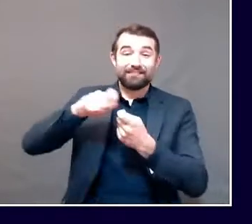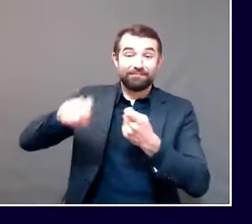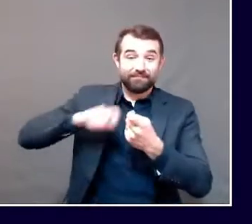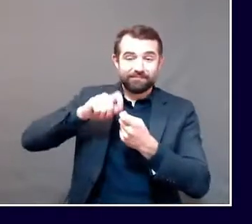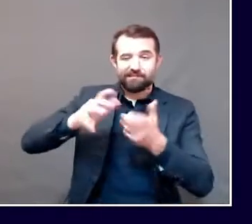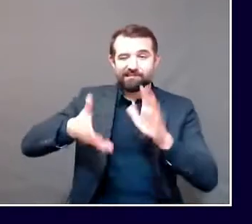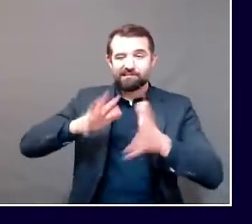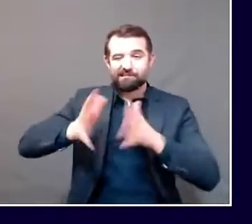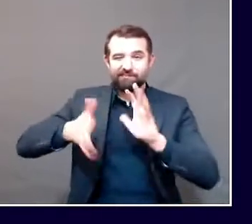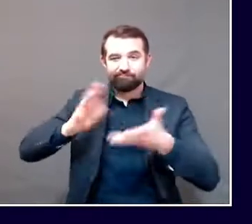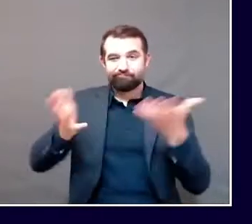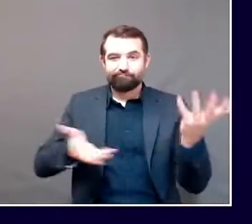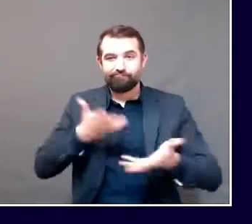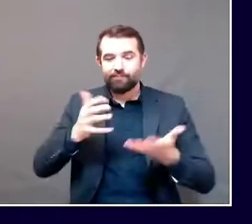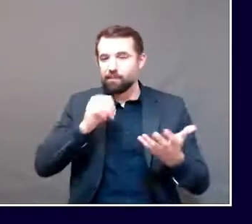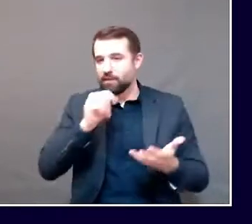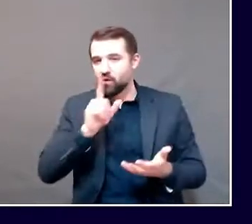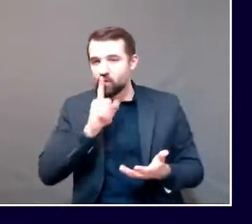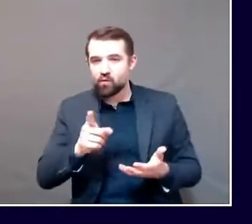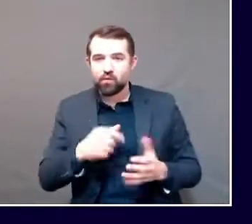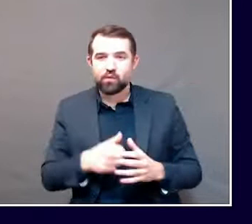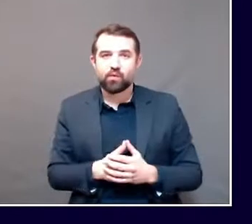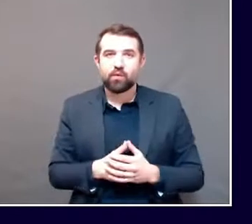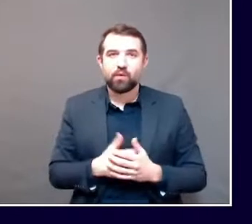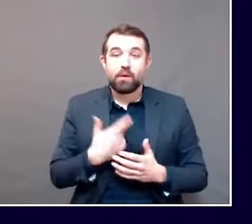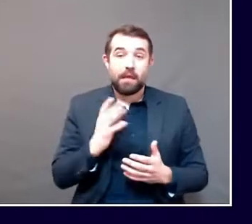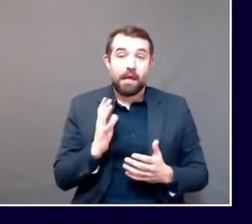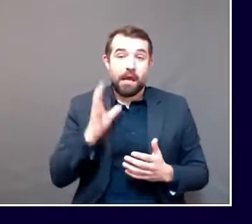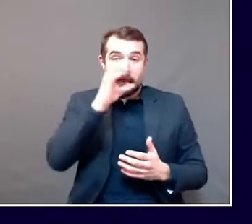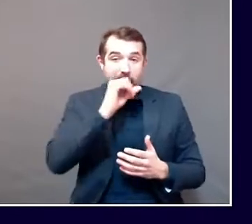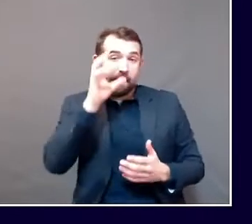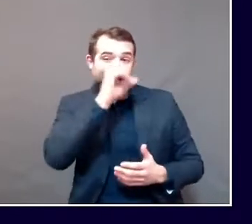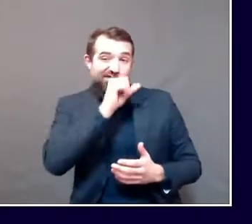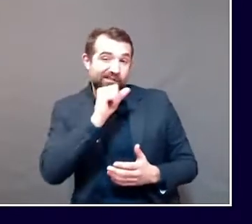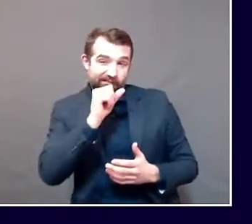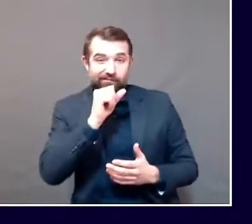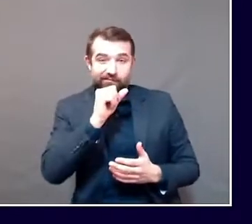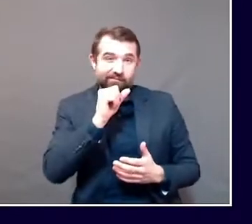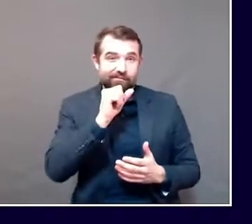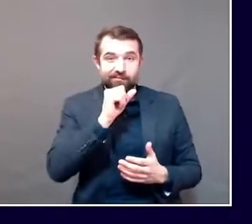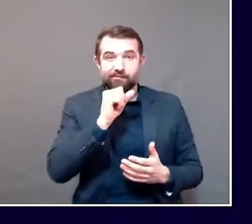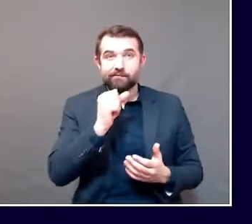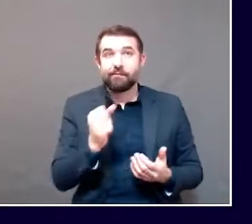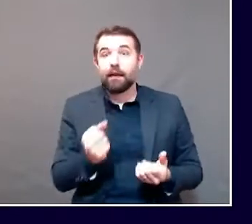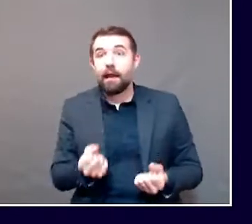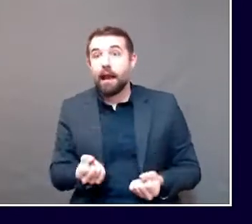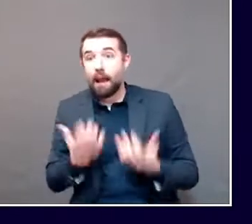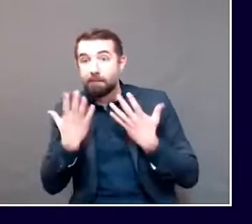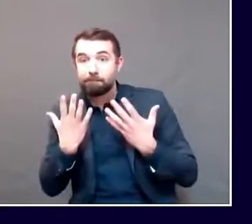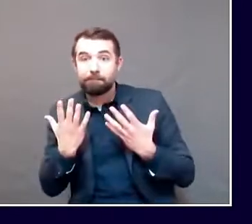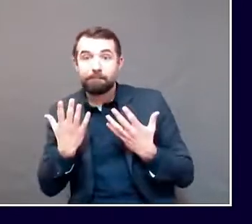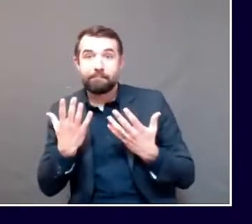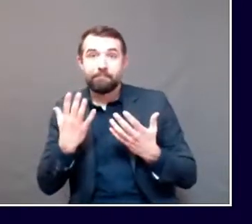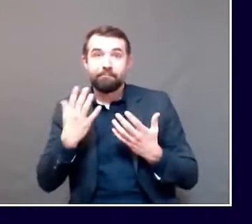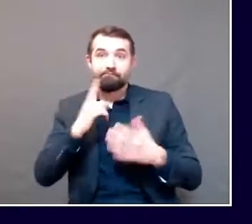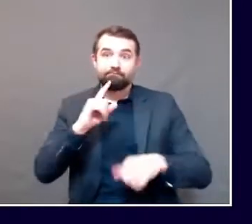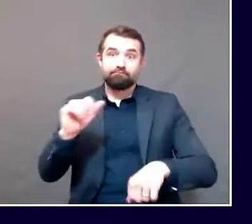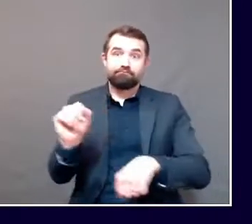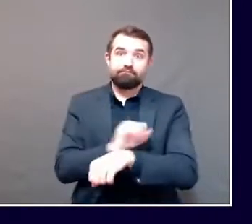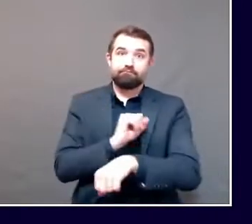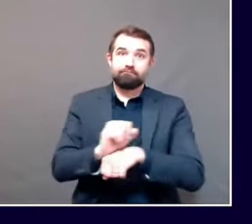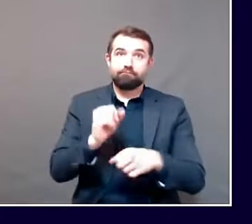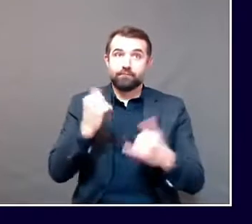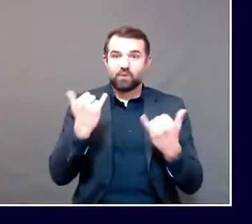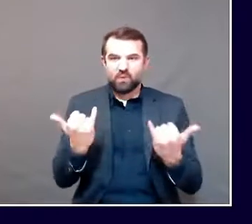sense, but those numbers aren't really locked until today at some point.